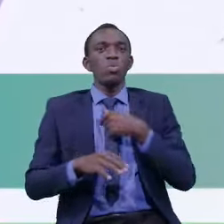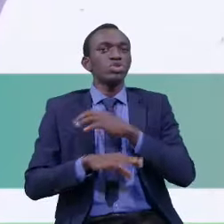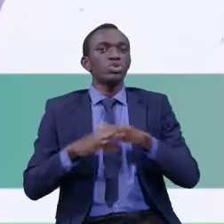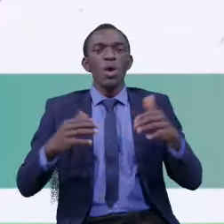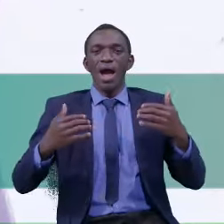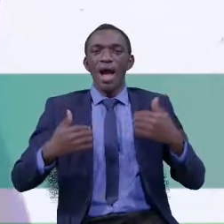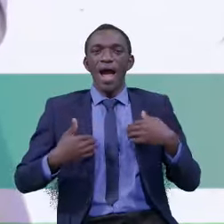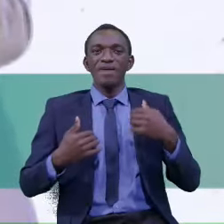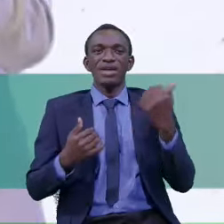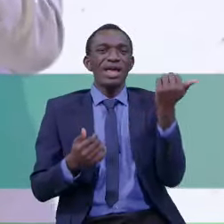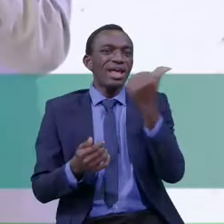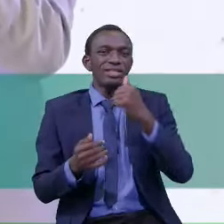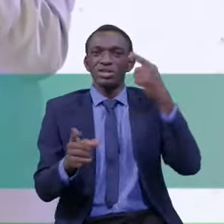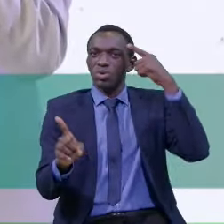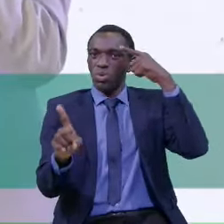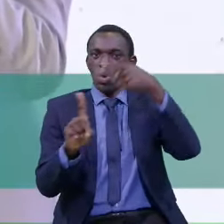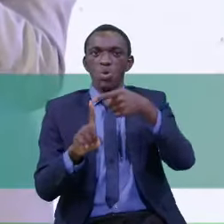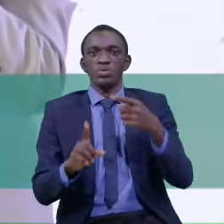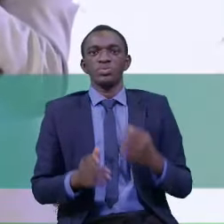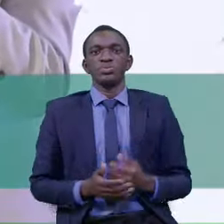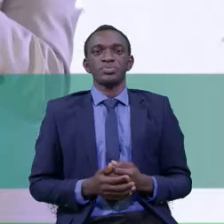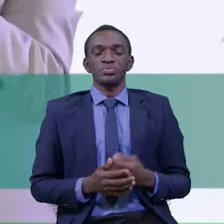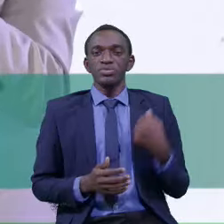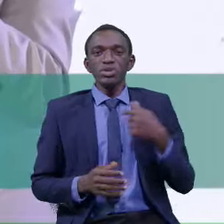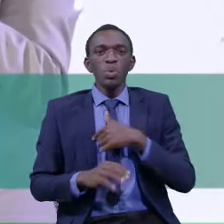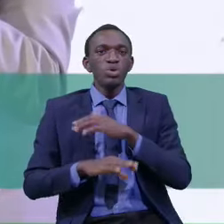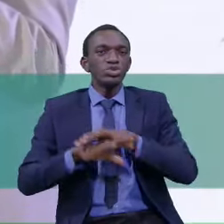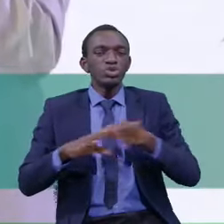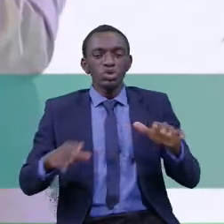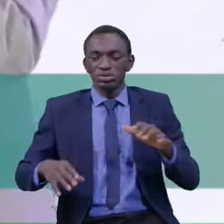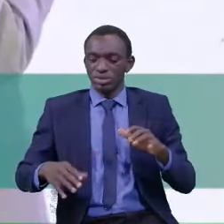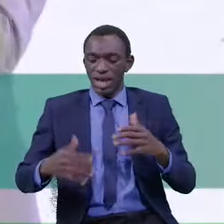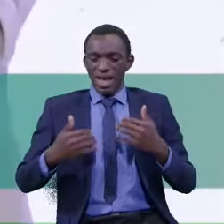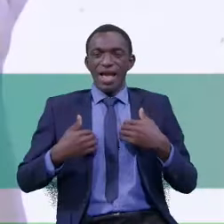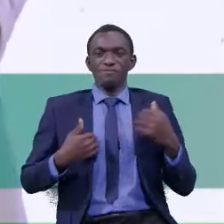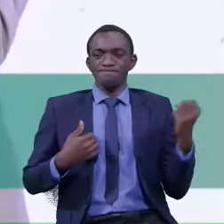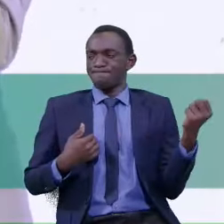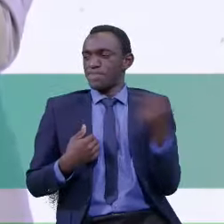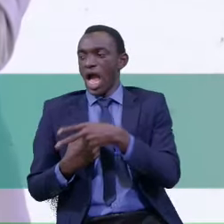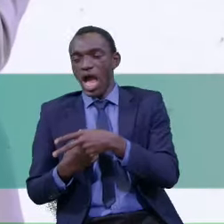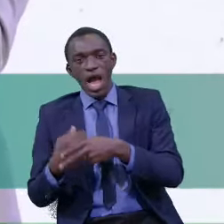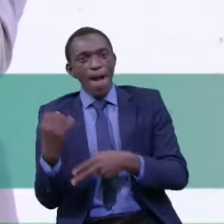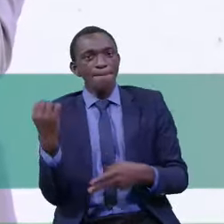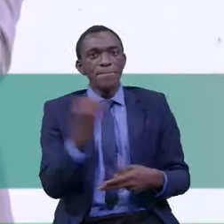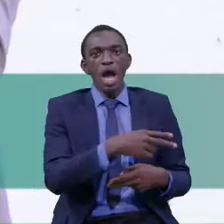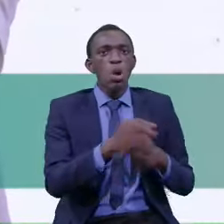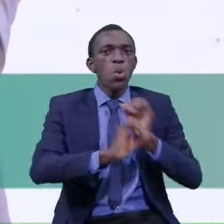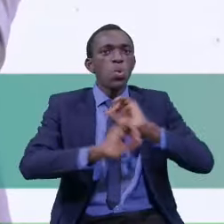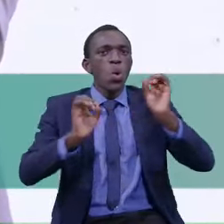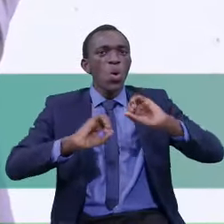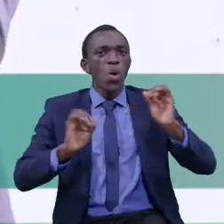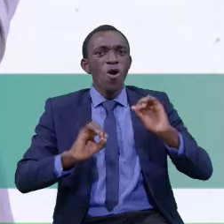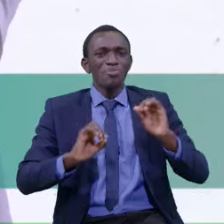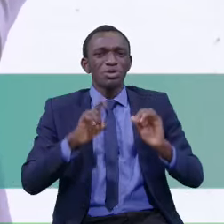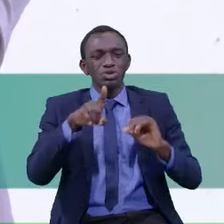any goalposts, and we don't score anything, because you have to have the goalposts while